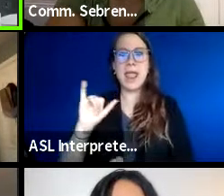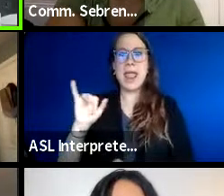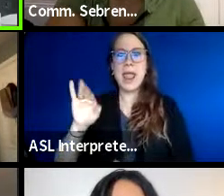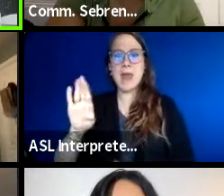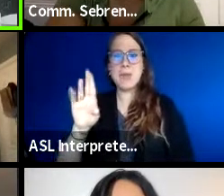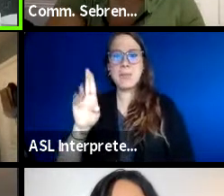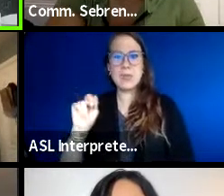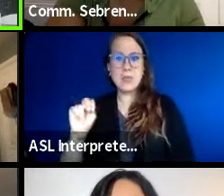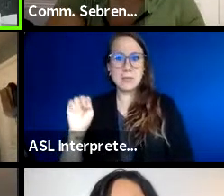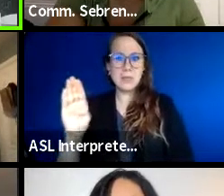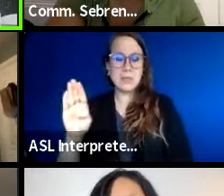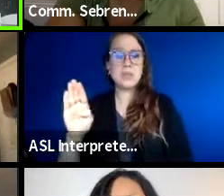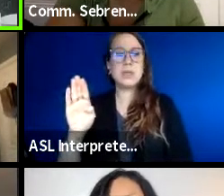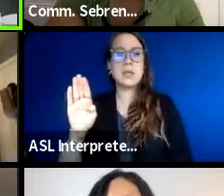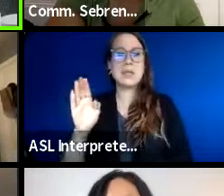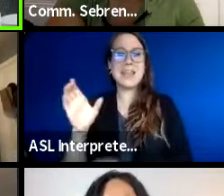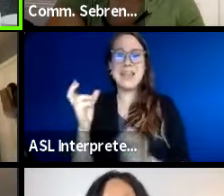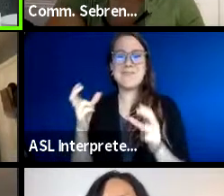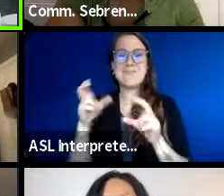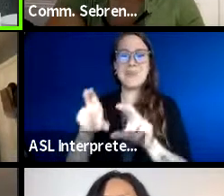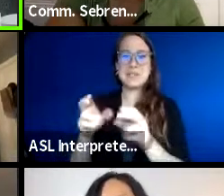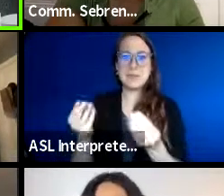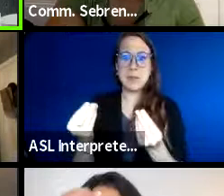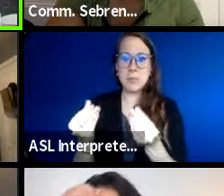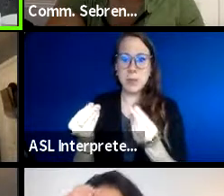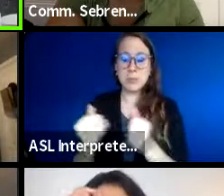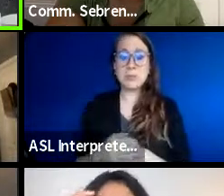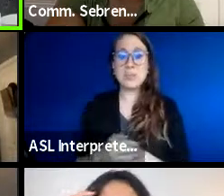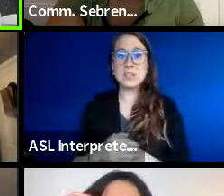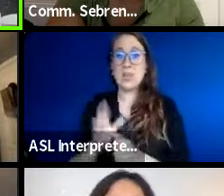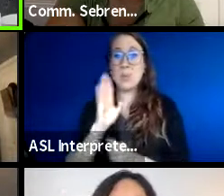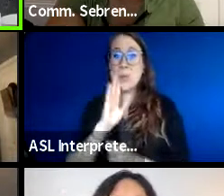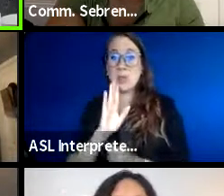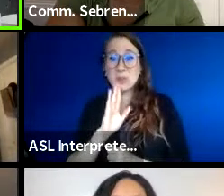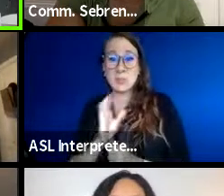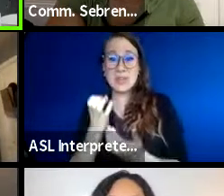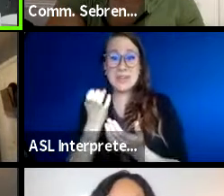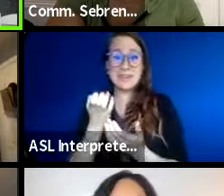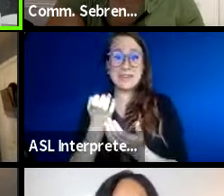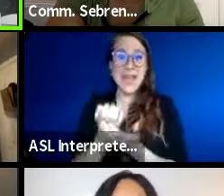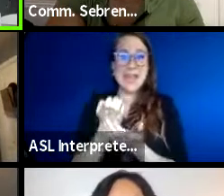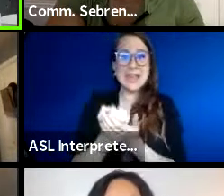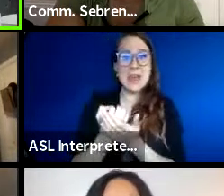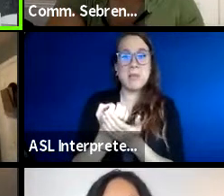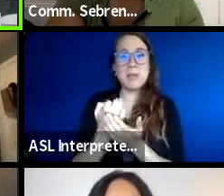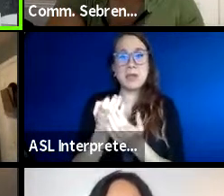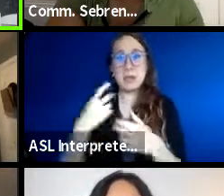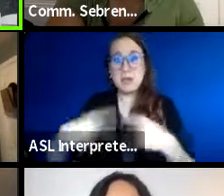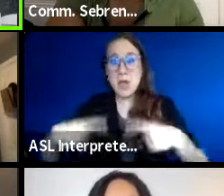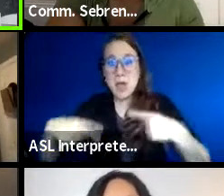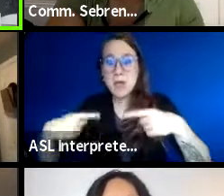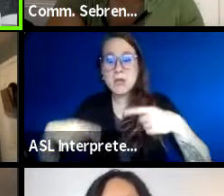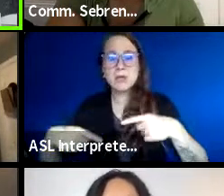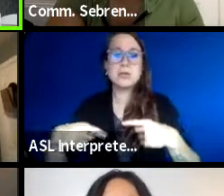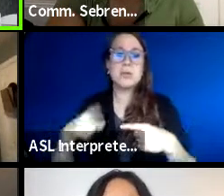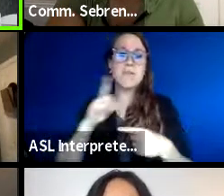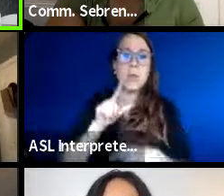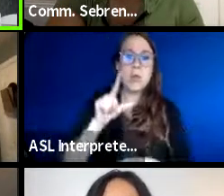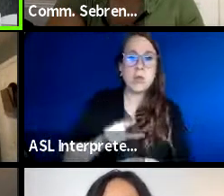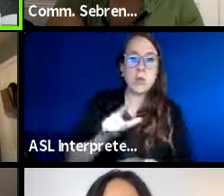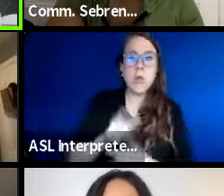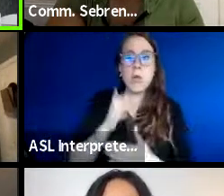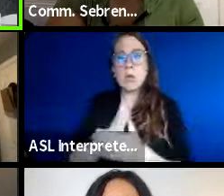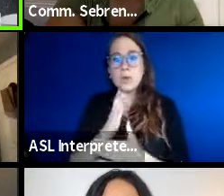Will there be an economic argument? While there is an economic argument for helping low and moderate